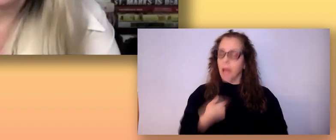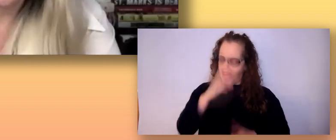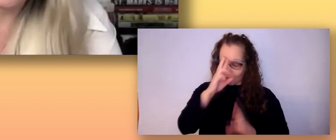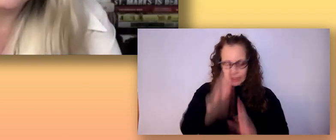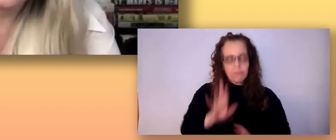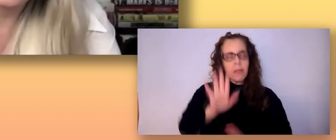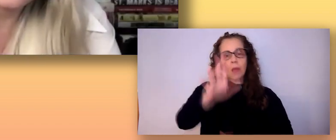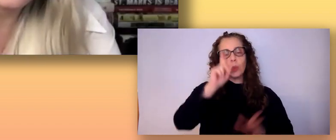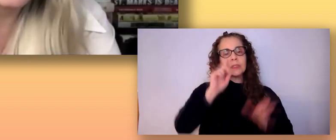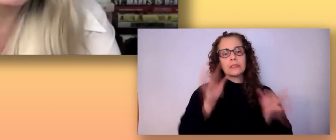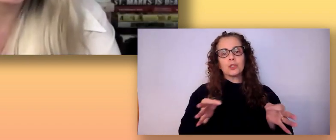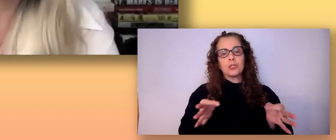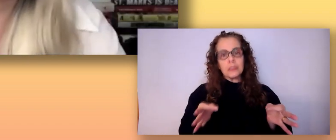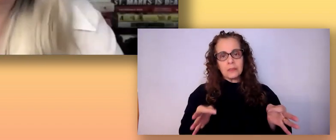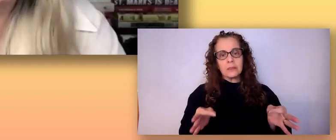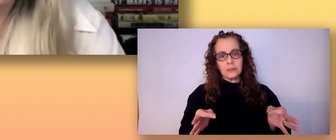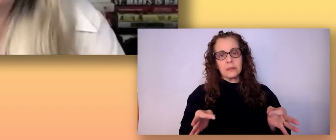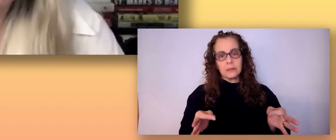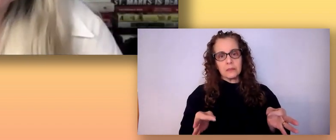decision.